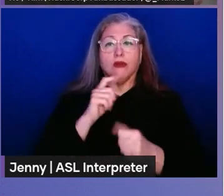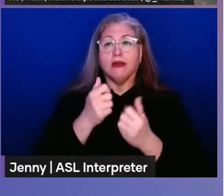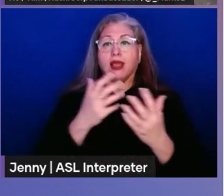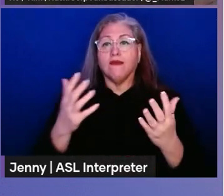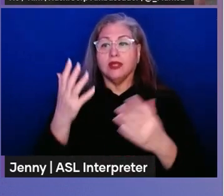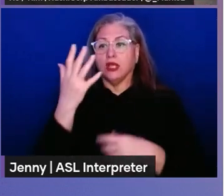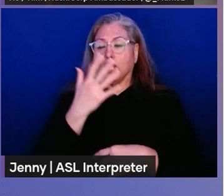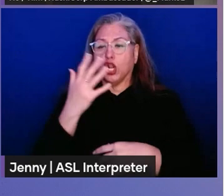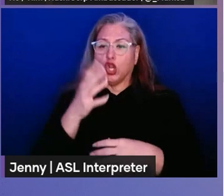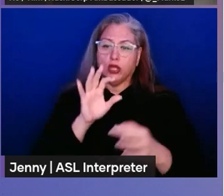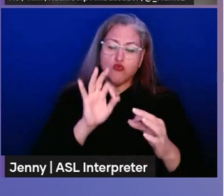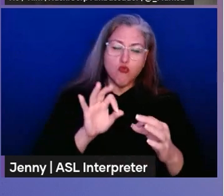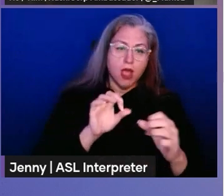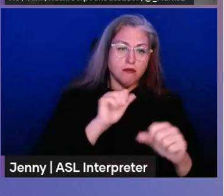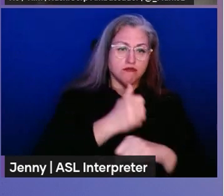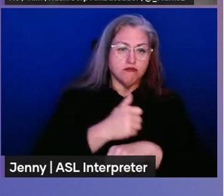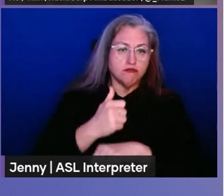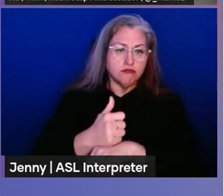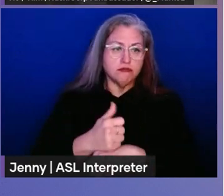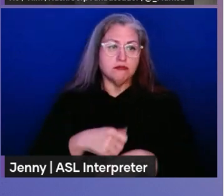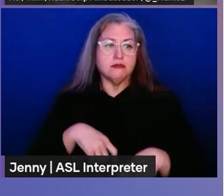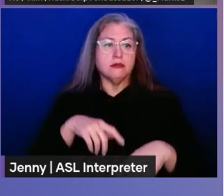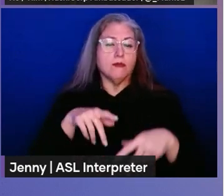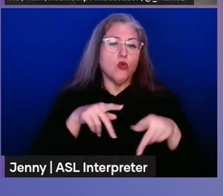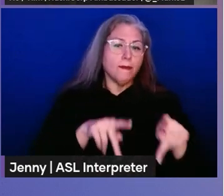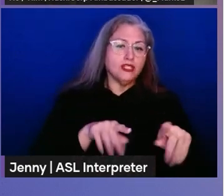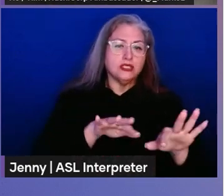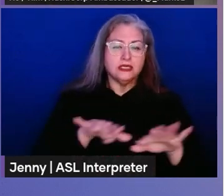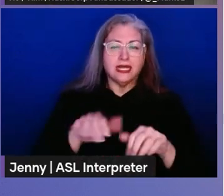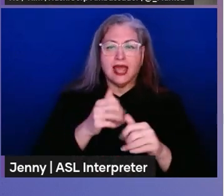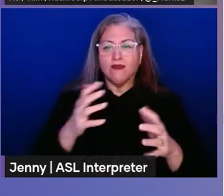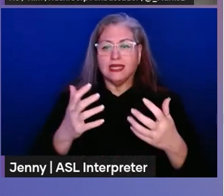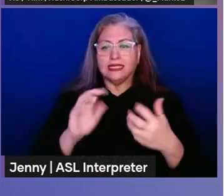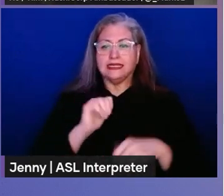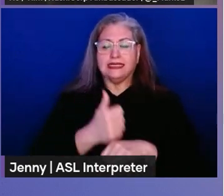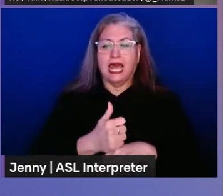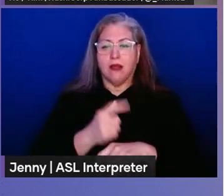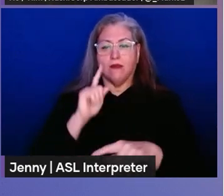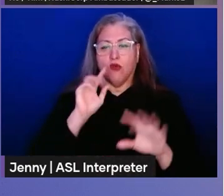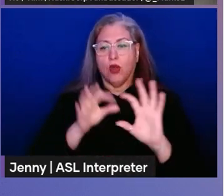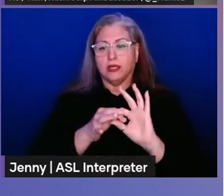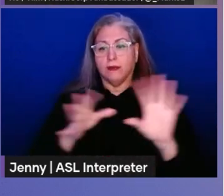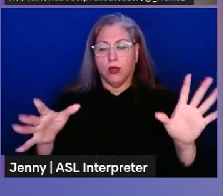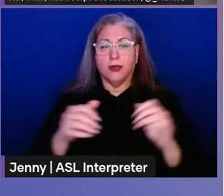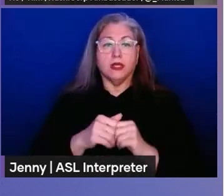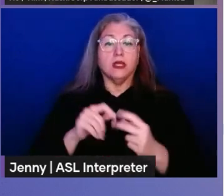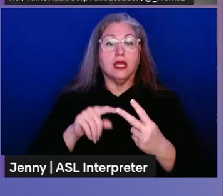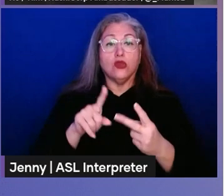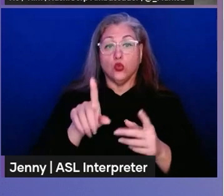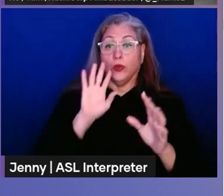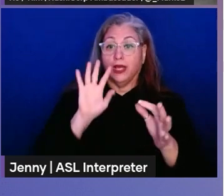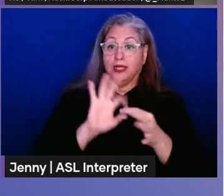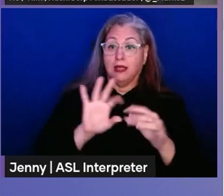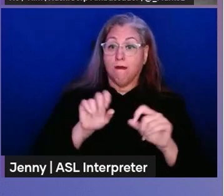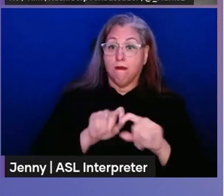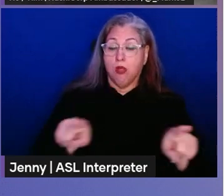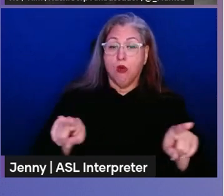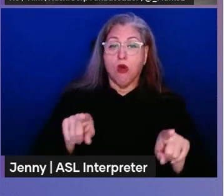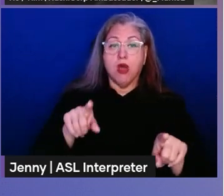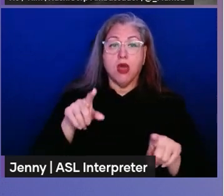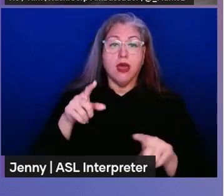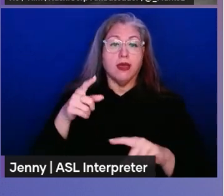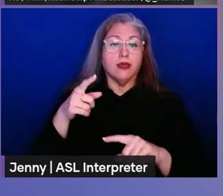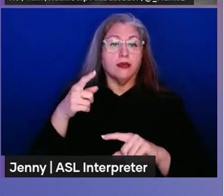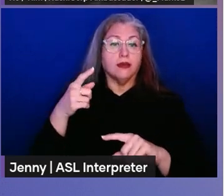right place, the permissions are set, and everything is set to be deployed. And if you're deploying things to,